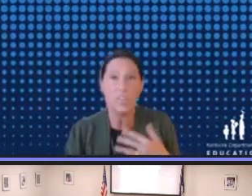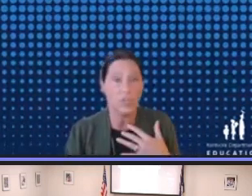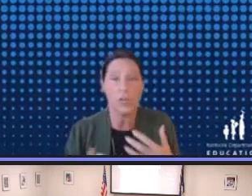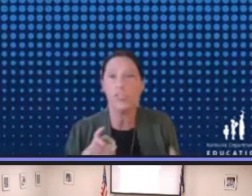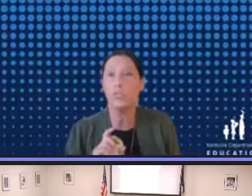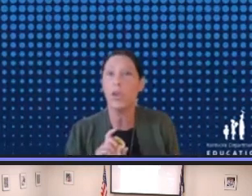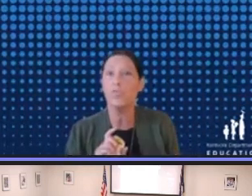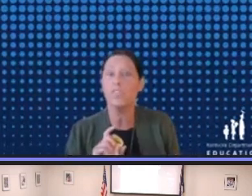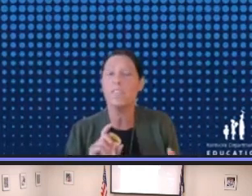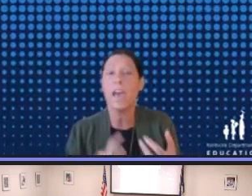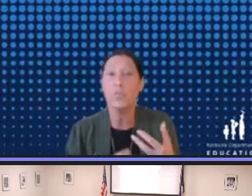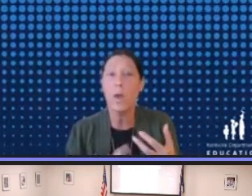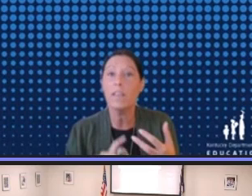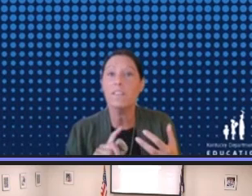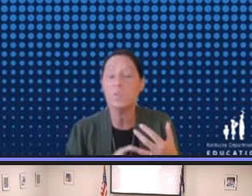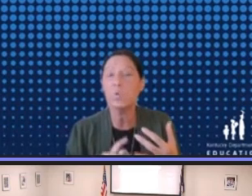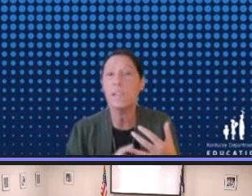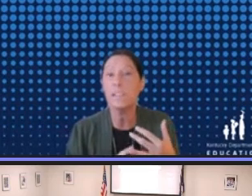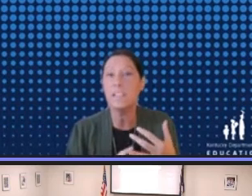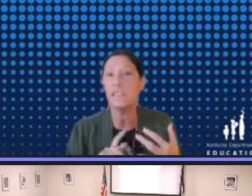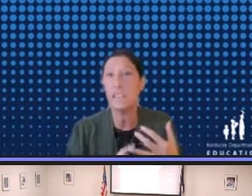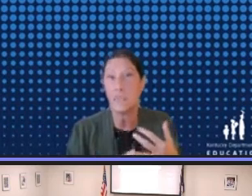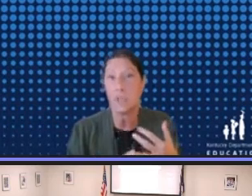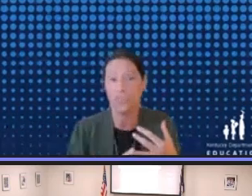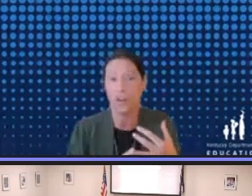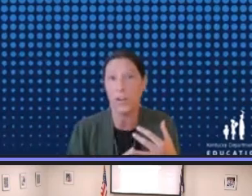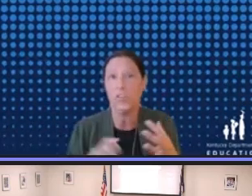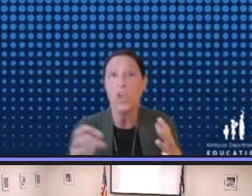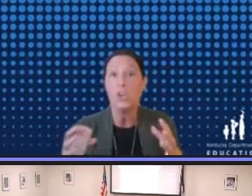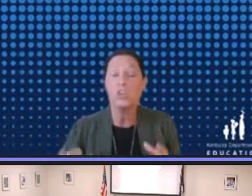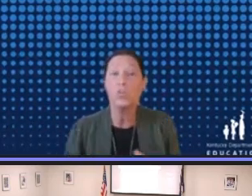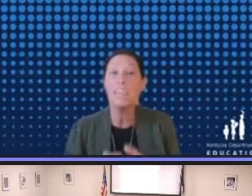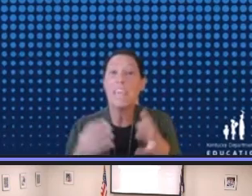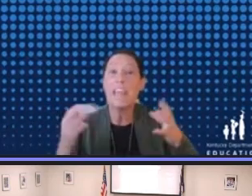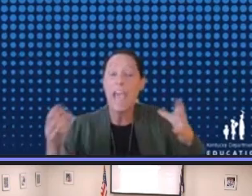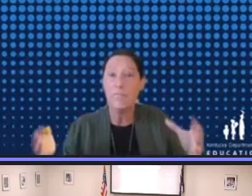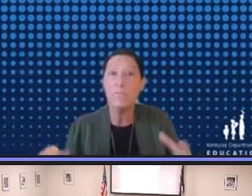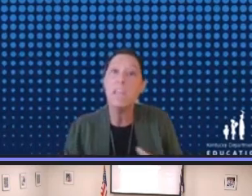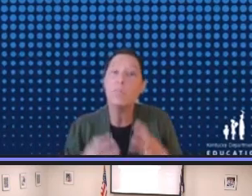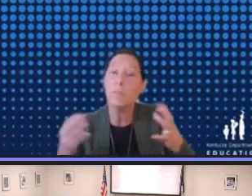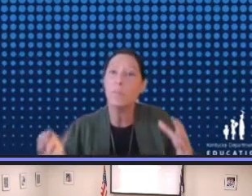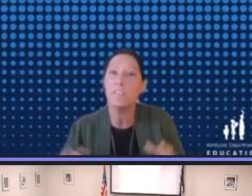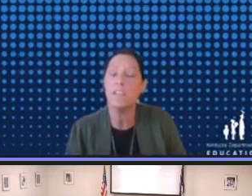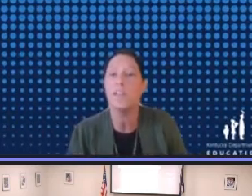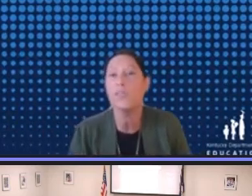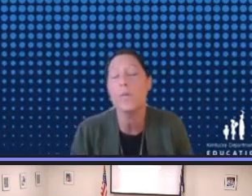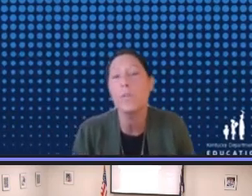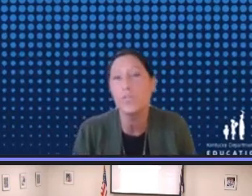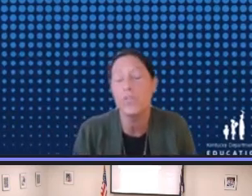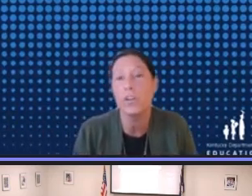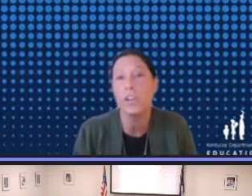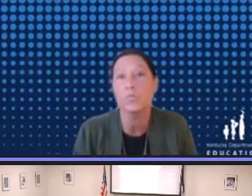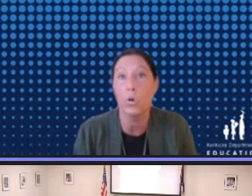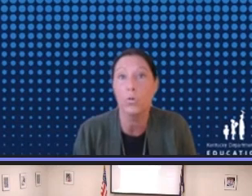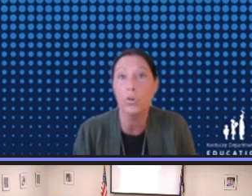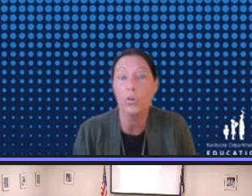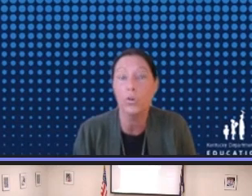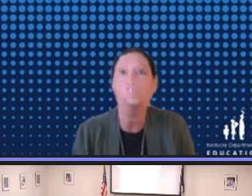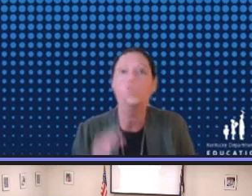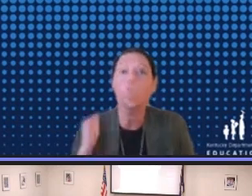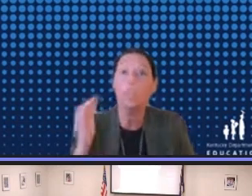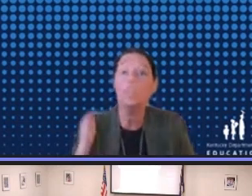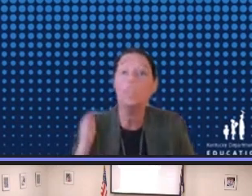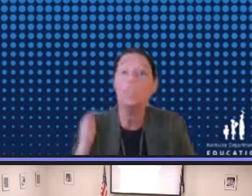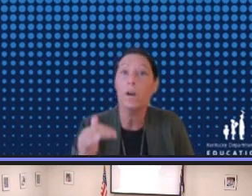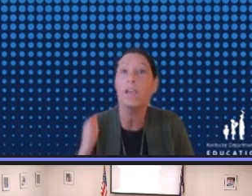It includes instructional coaches as well as school and district administrators to, again, have many representatives from those various role